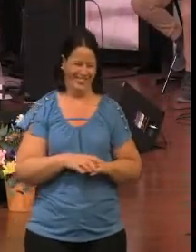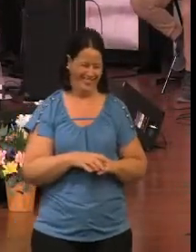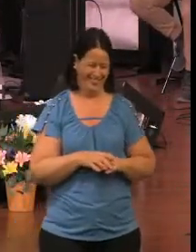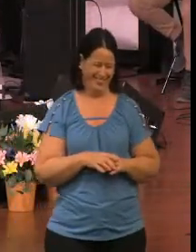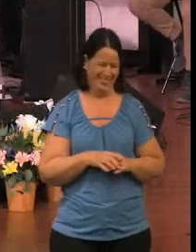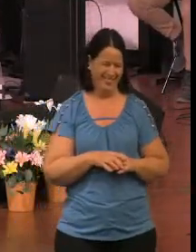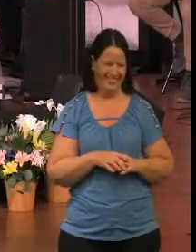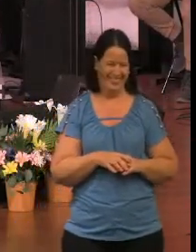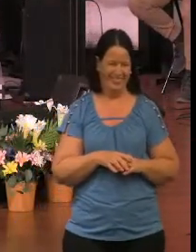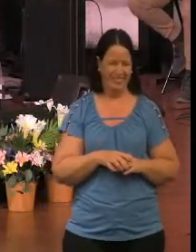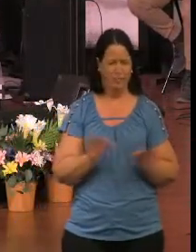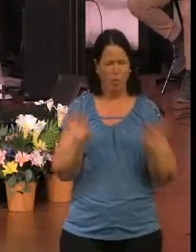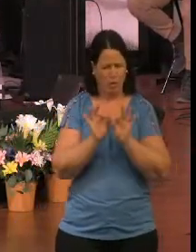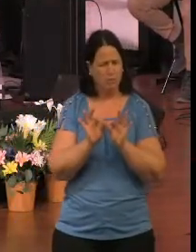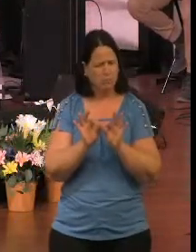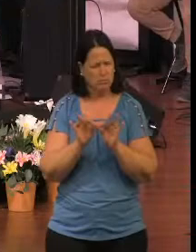unimportant.